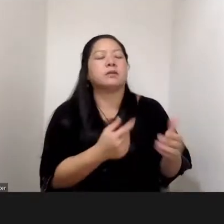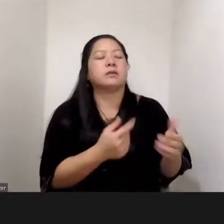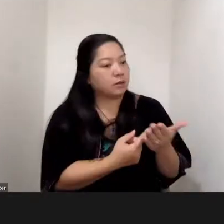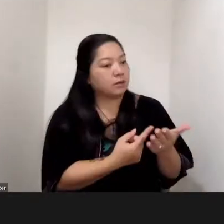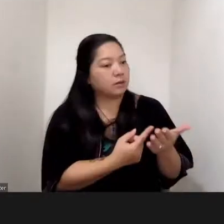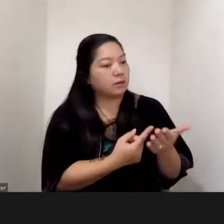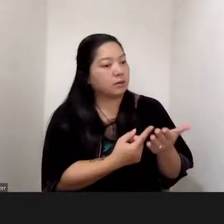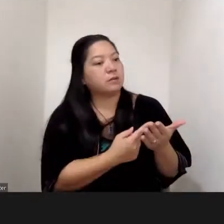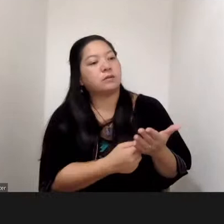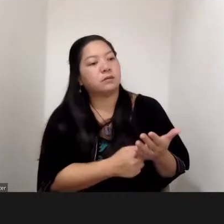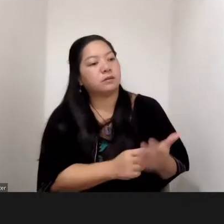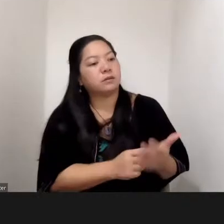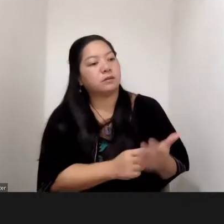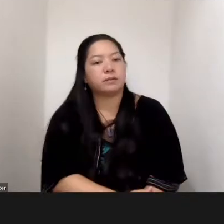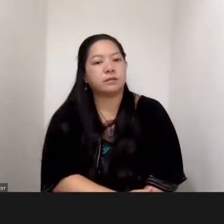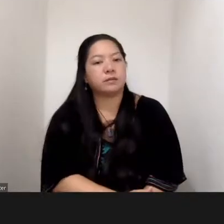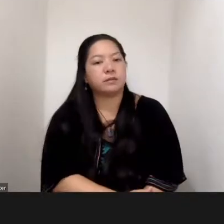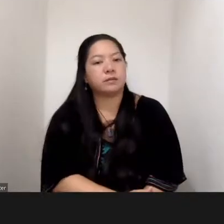be a collaboration?